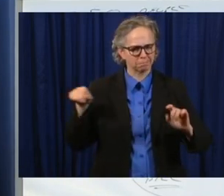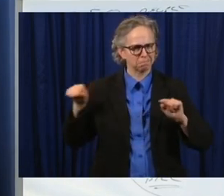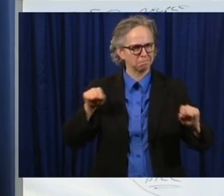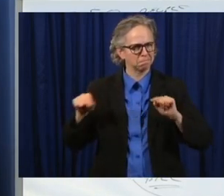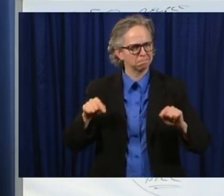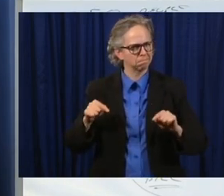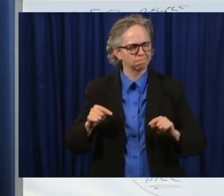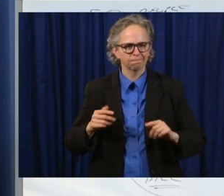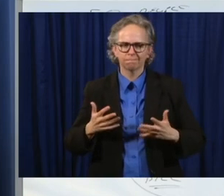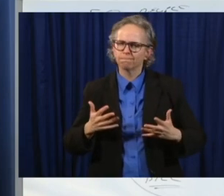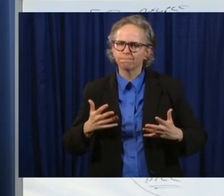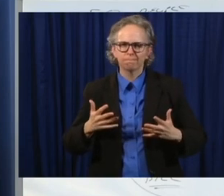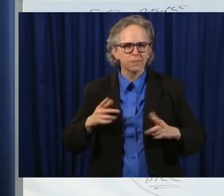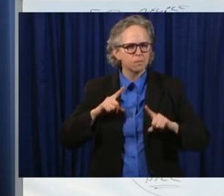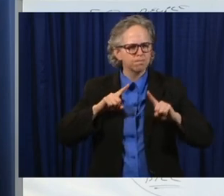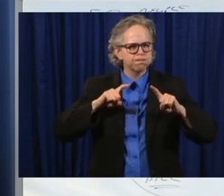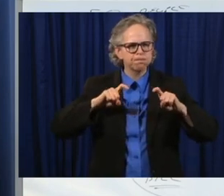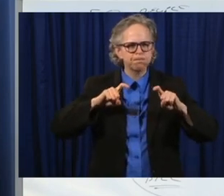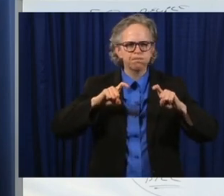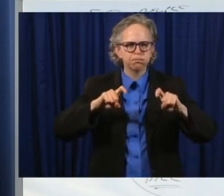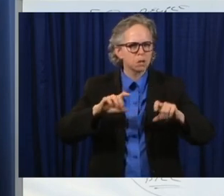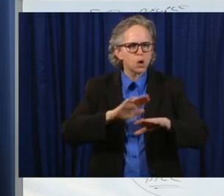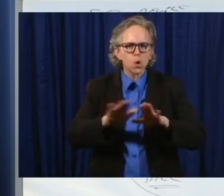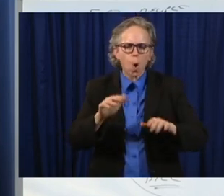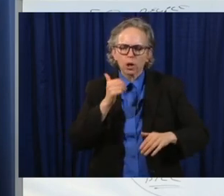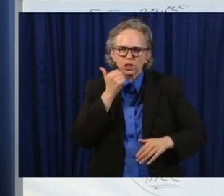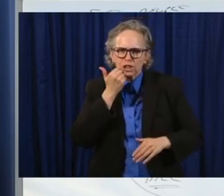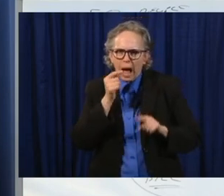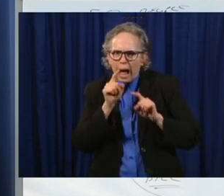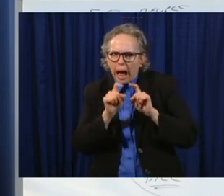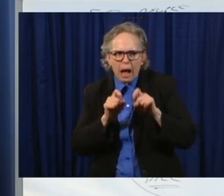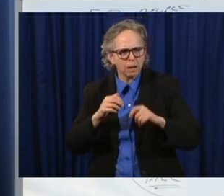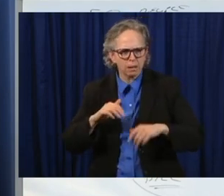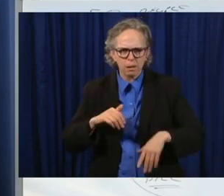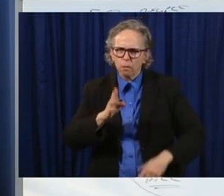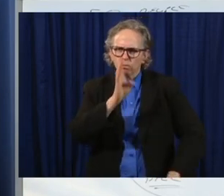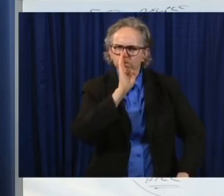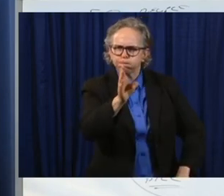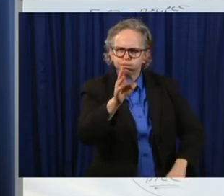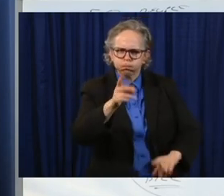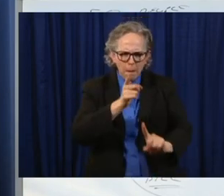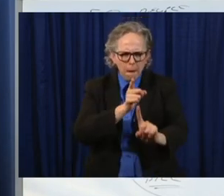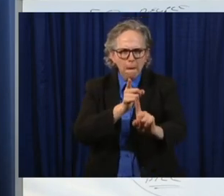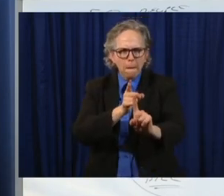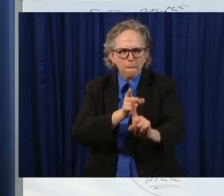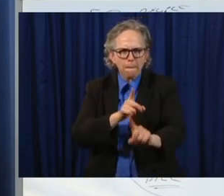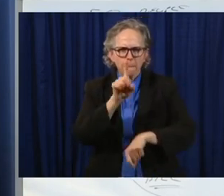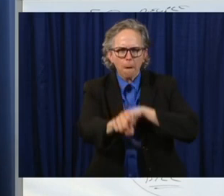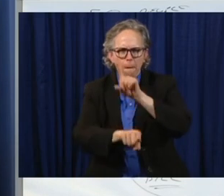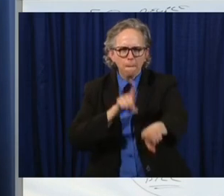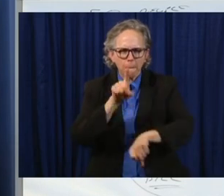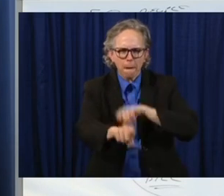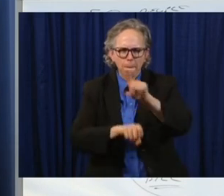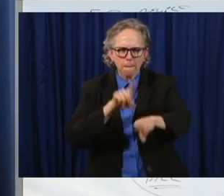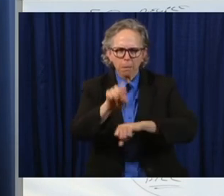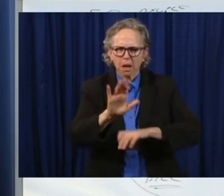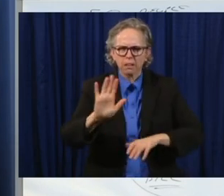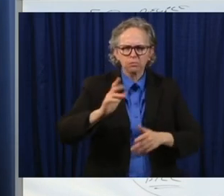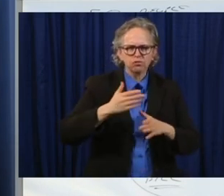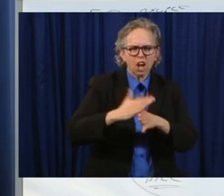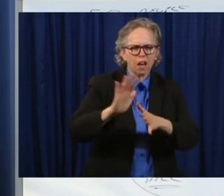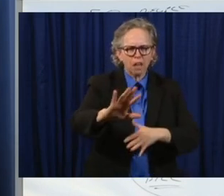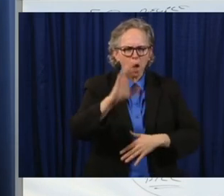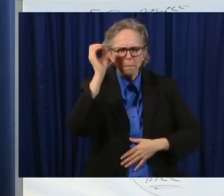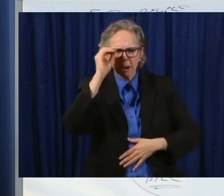they're never bashful about talking about if they think the president or the governor or anybody else